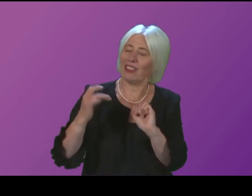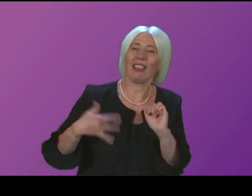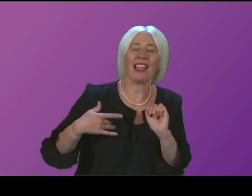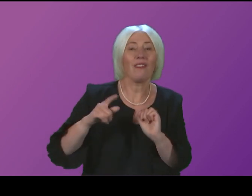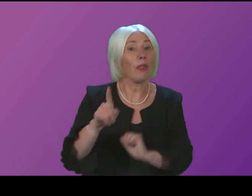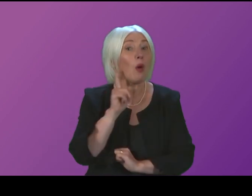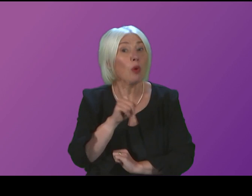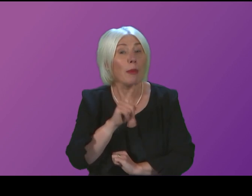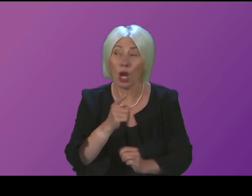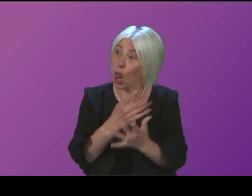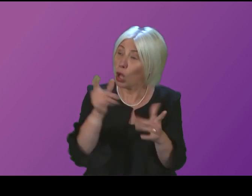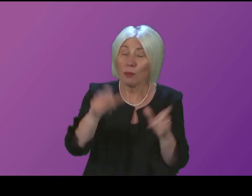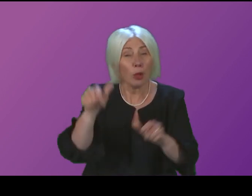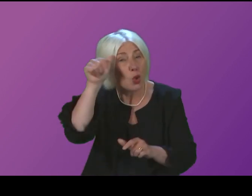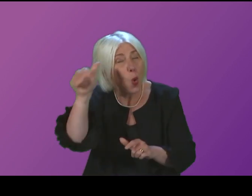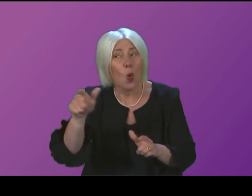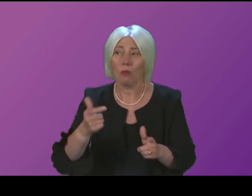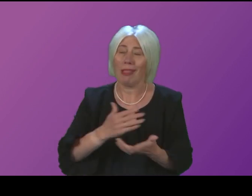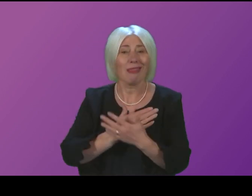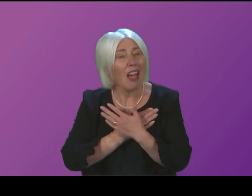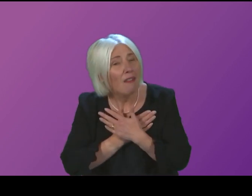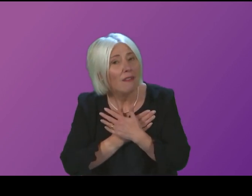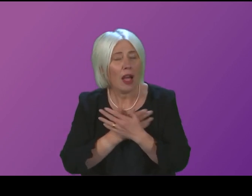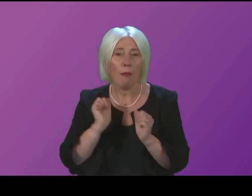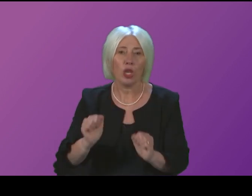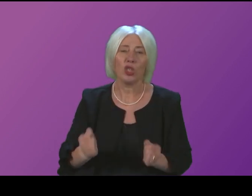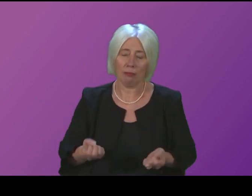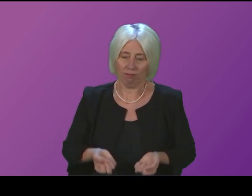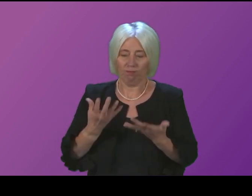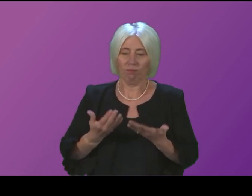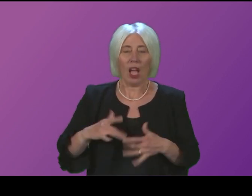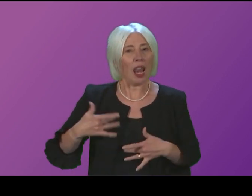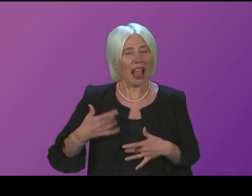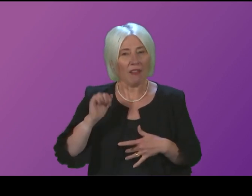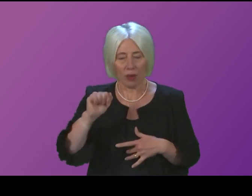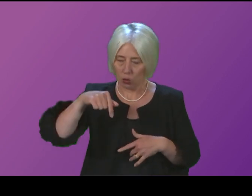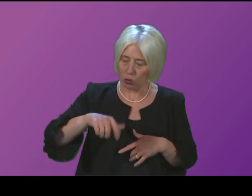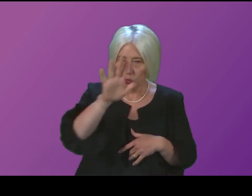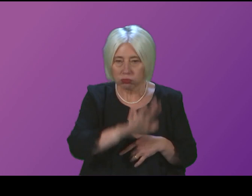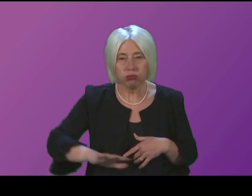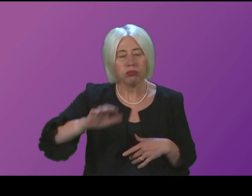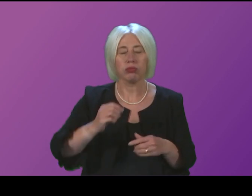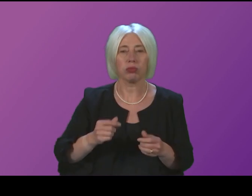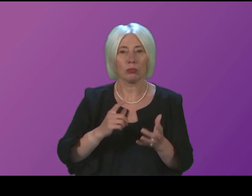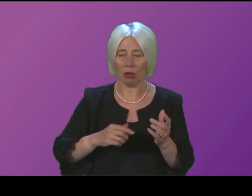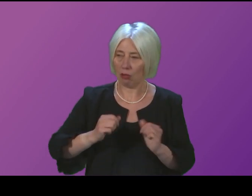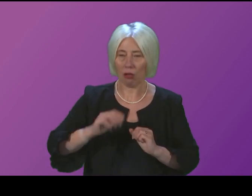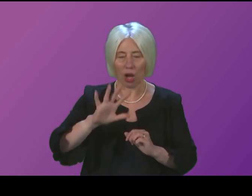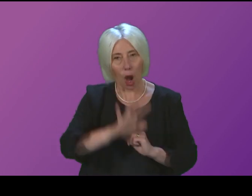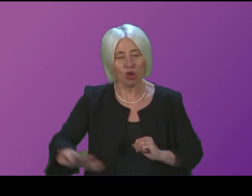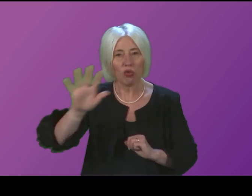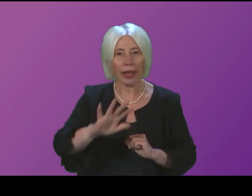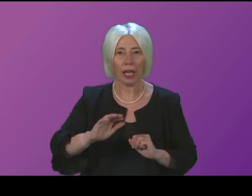many in Scotland knew and loved, who dedicated her life to her country, to duty, and to serving